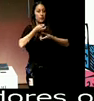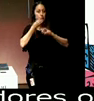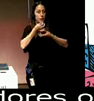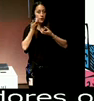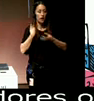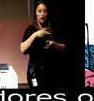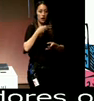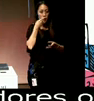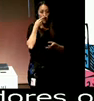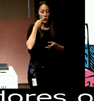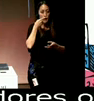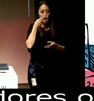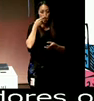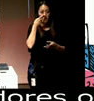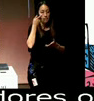service.